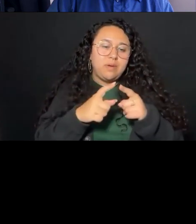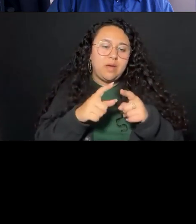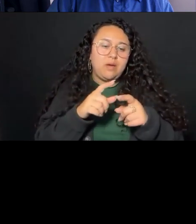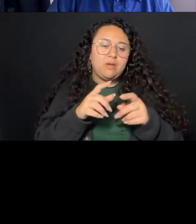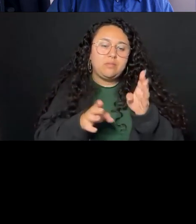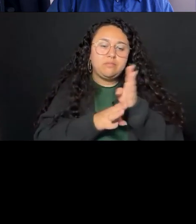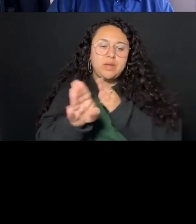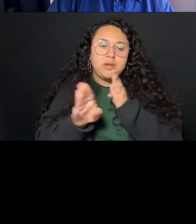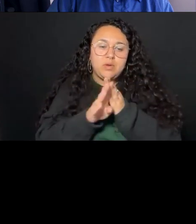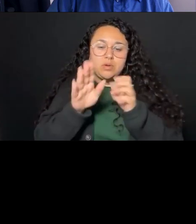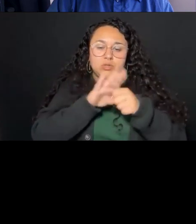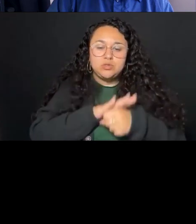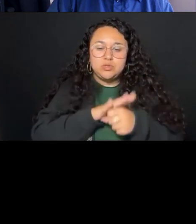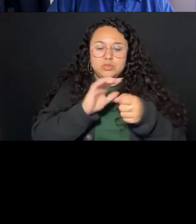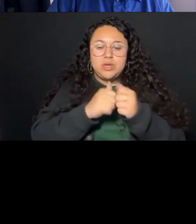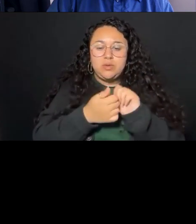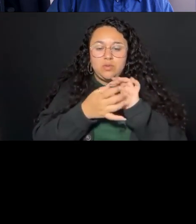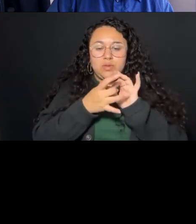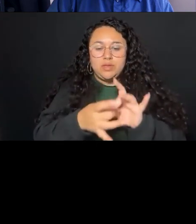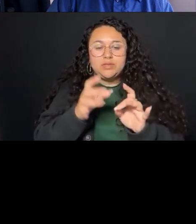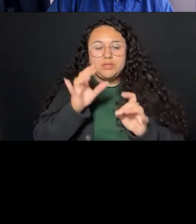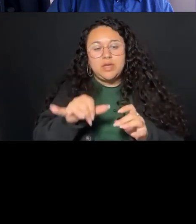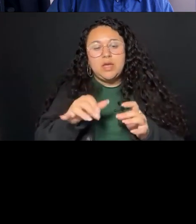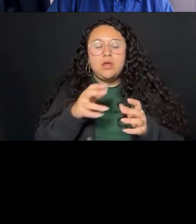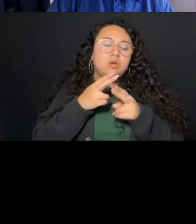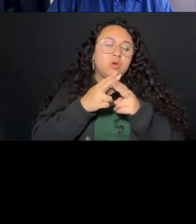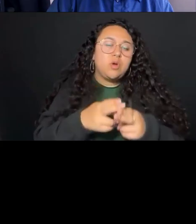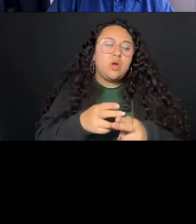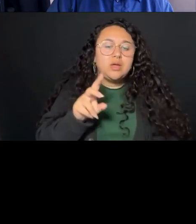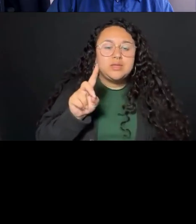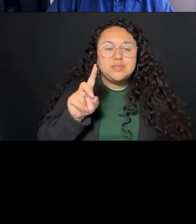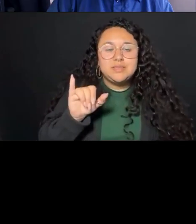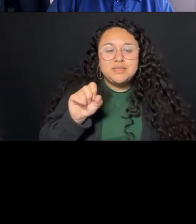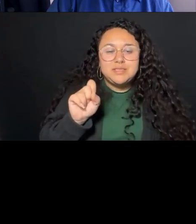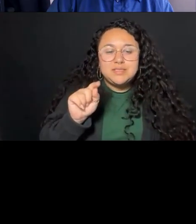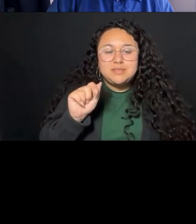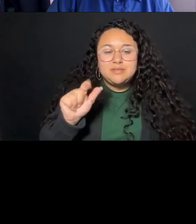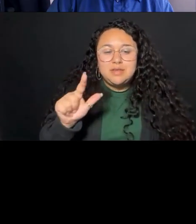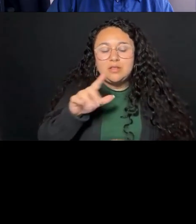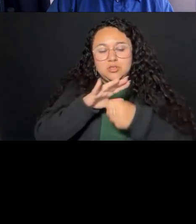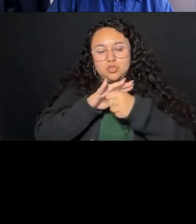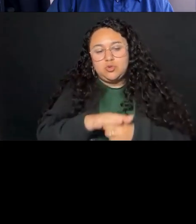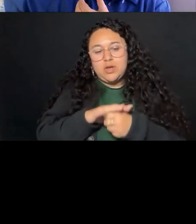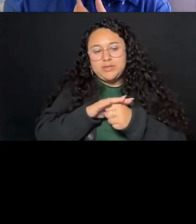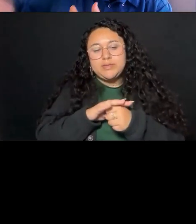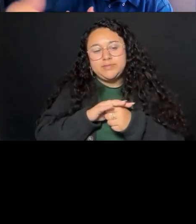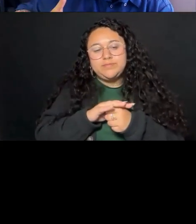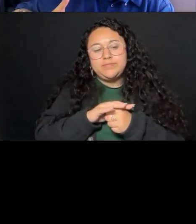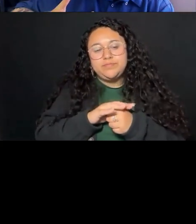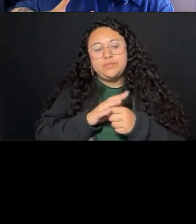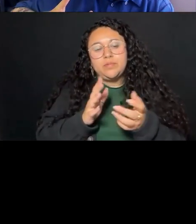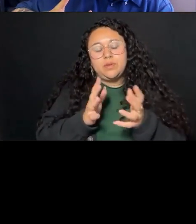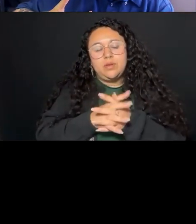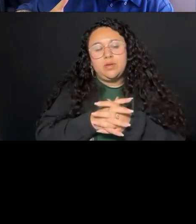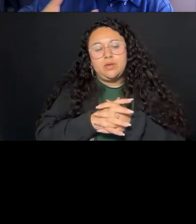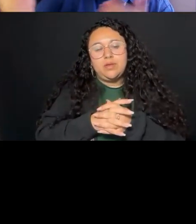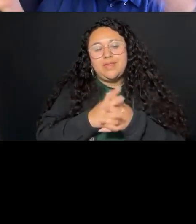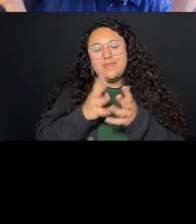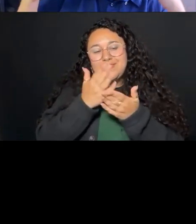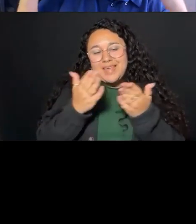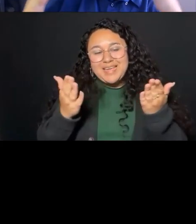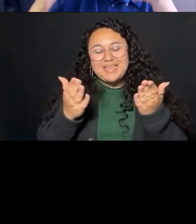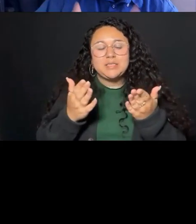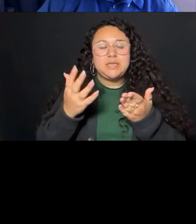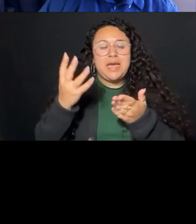minority stress can also be called distal stressors or distal stress factors. So things that are happening outside of a